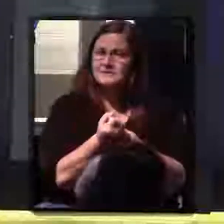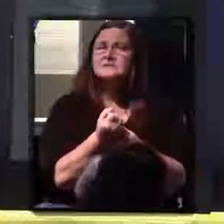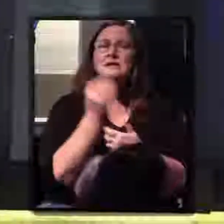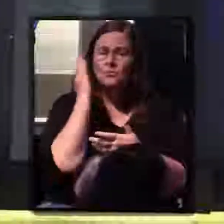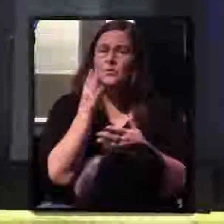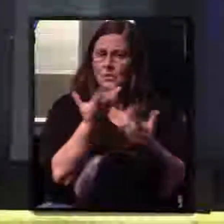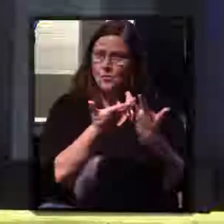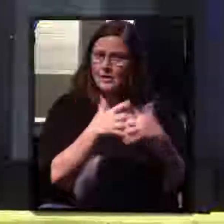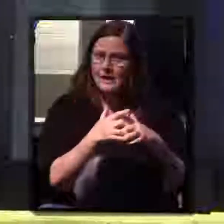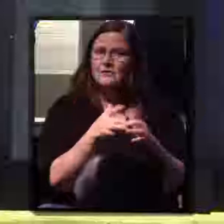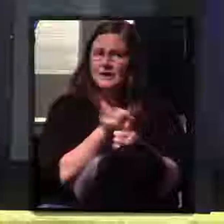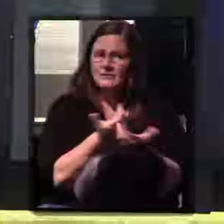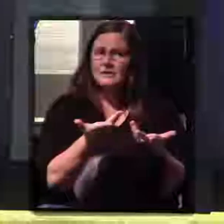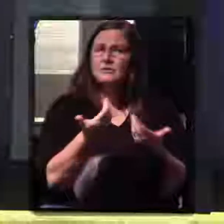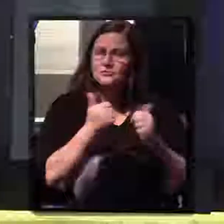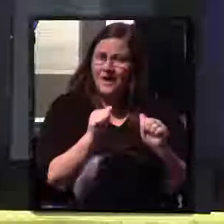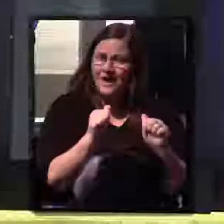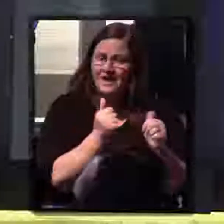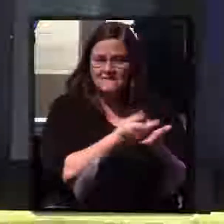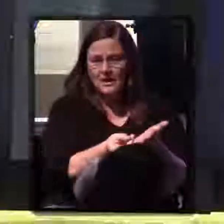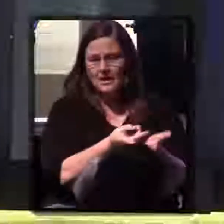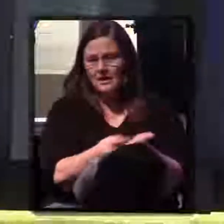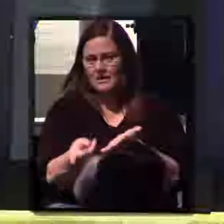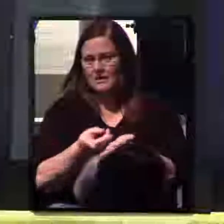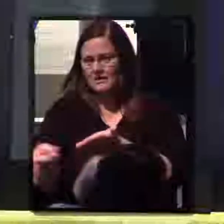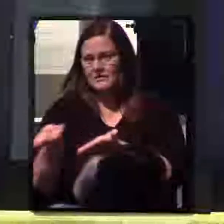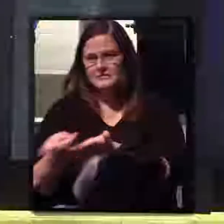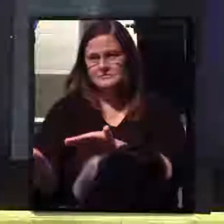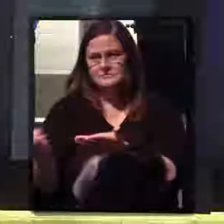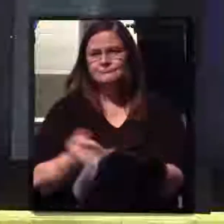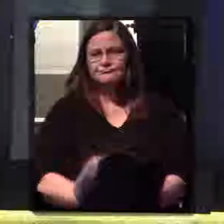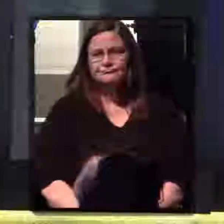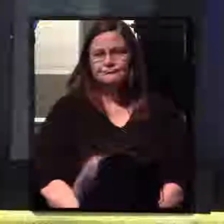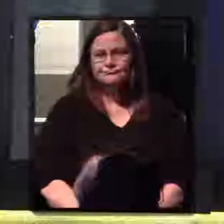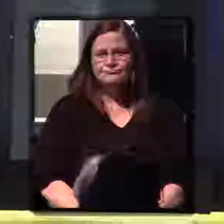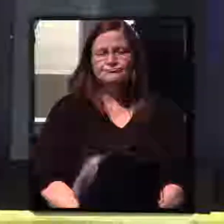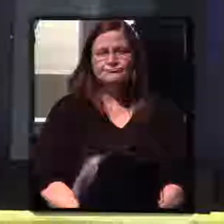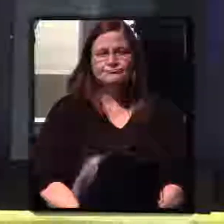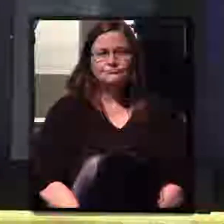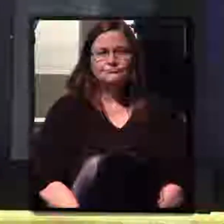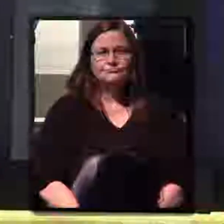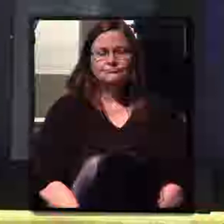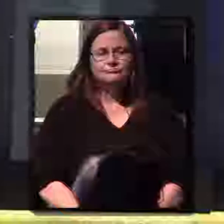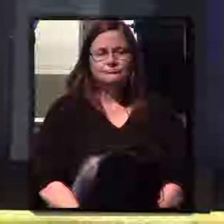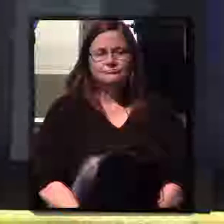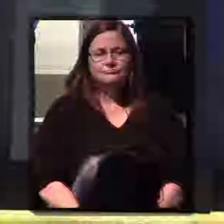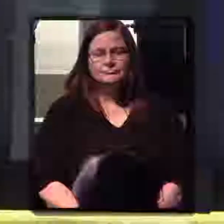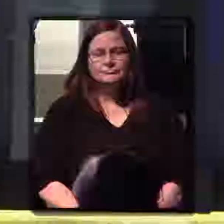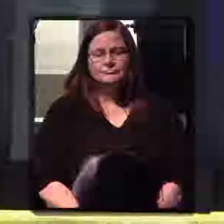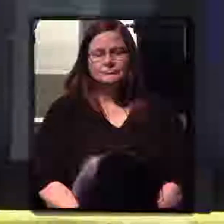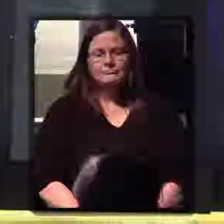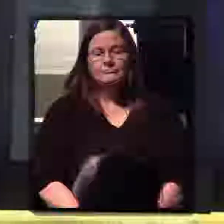out. Some confidence that it will work out, and everything that we try fails. Everything that